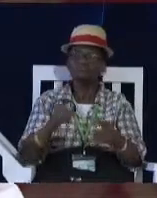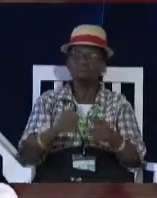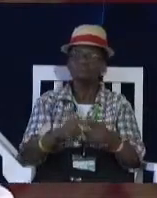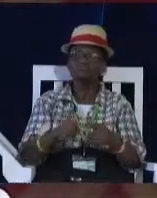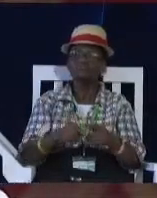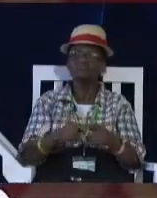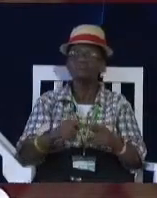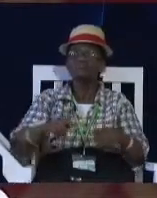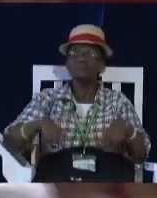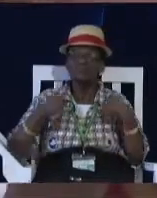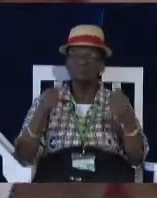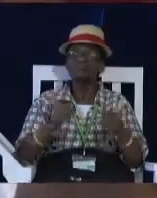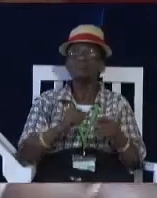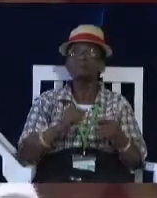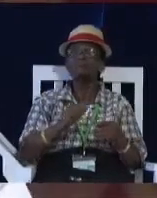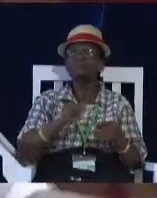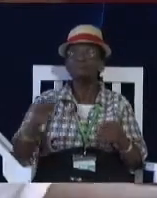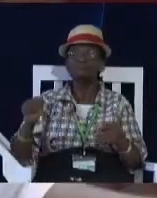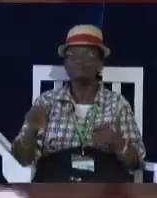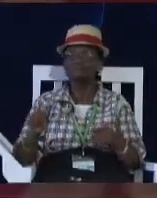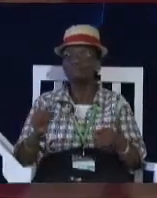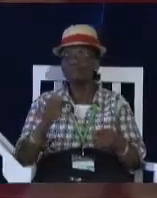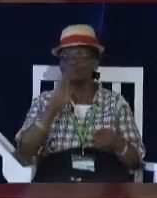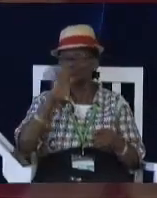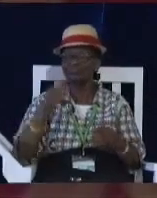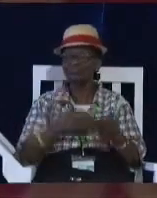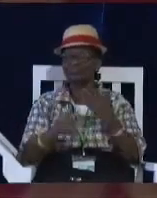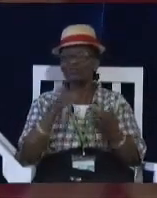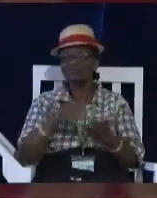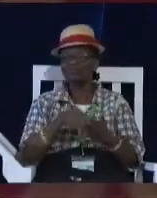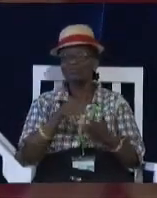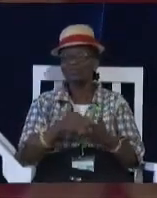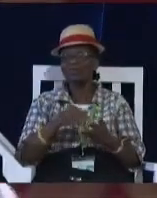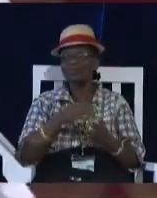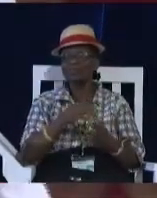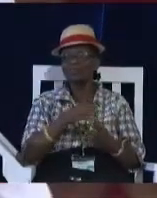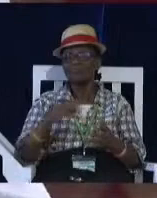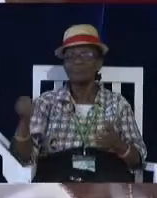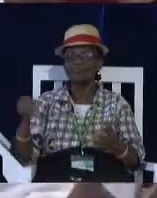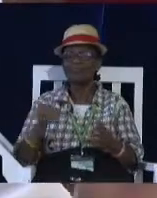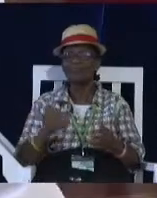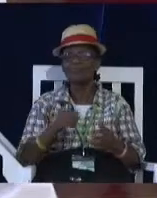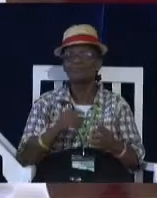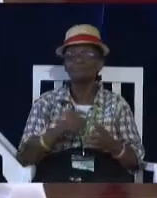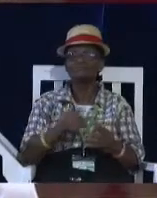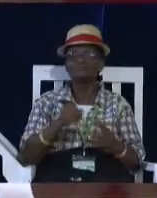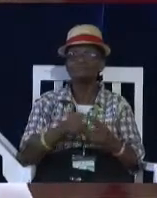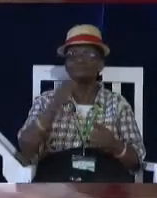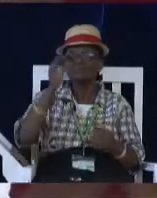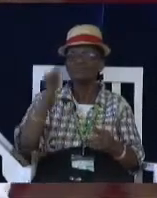righteousness, and then by his stripes you were healed.